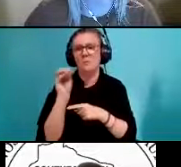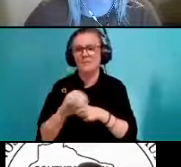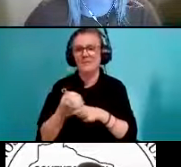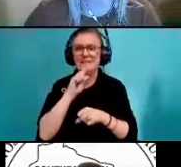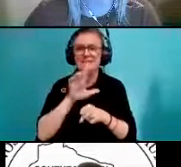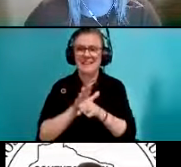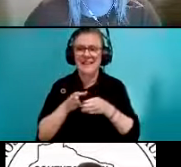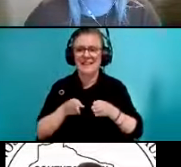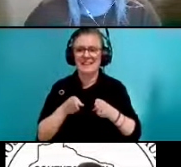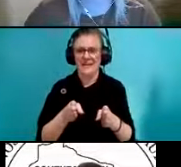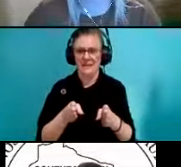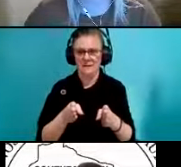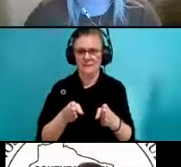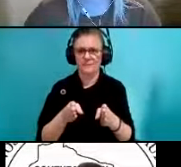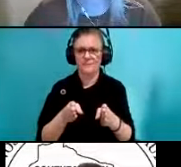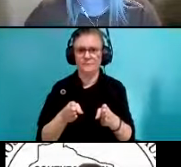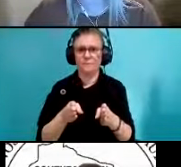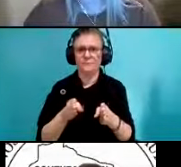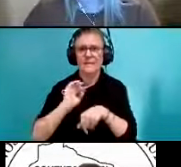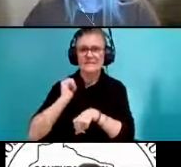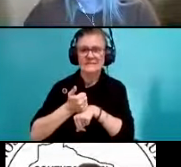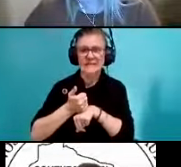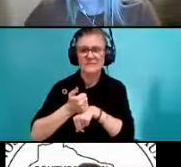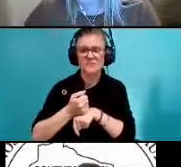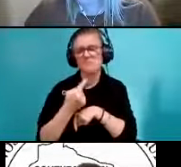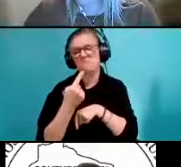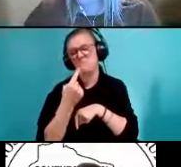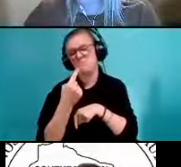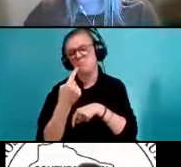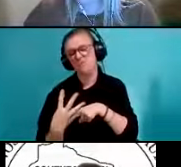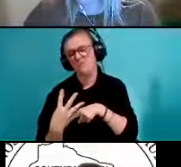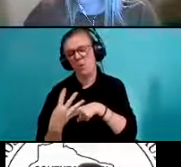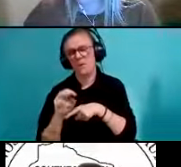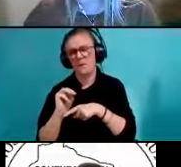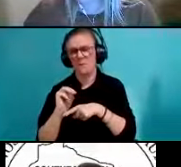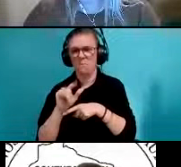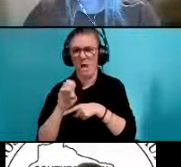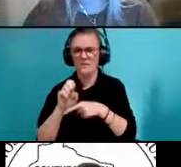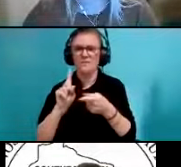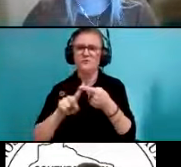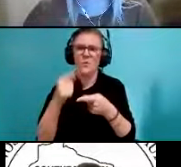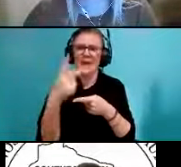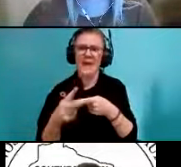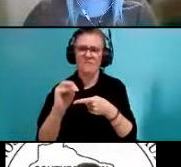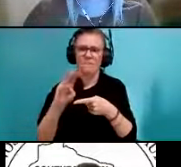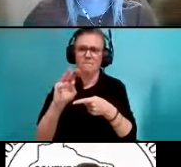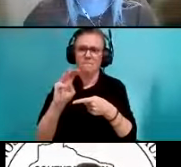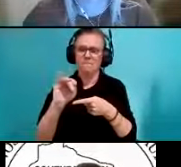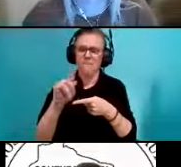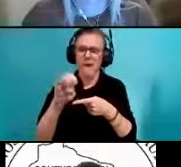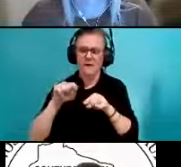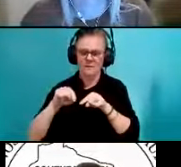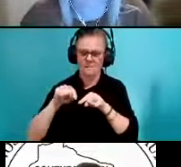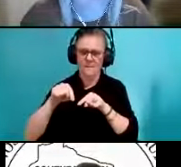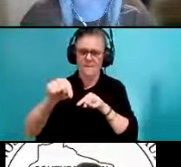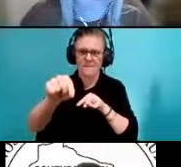dedicated lanes. And station spacing would be about a quarter mile to a half mile apart. So